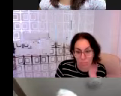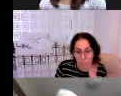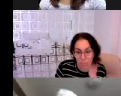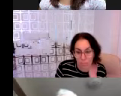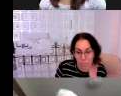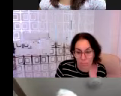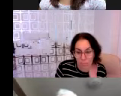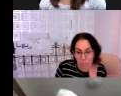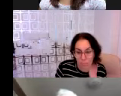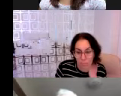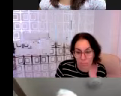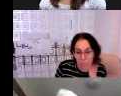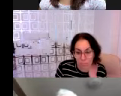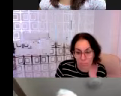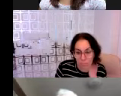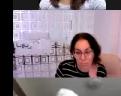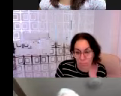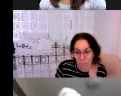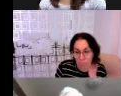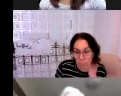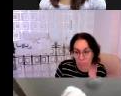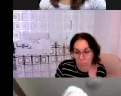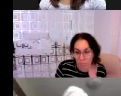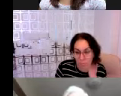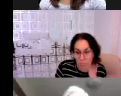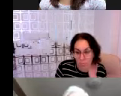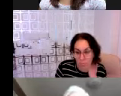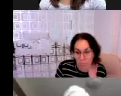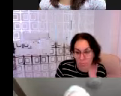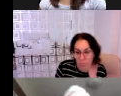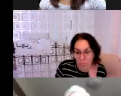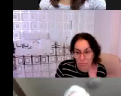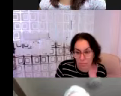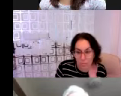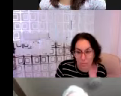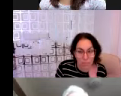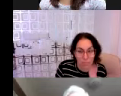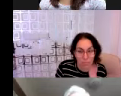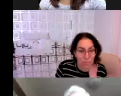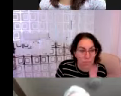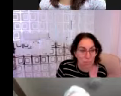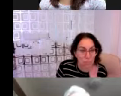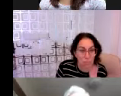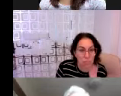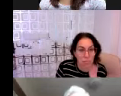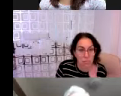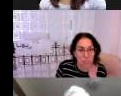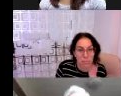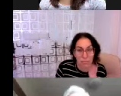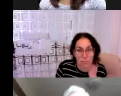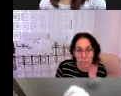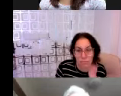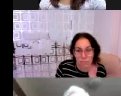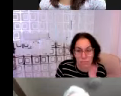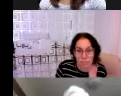sample, there is no relationship between how old a subject was when they entered the intervention program and how much gains they saw over the course of the